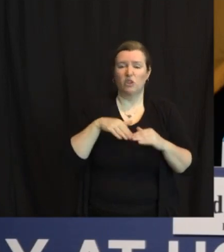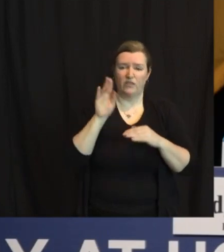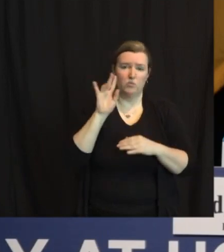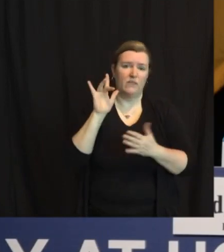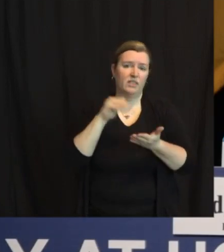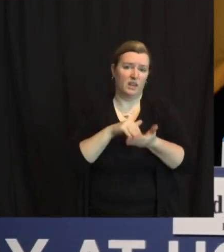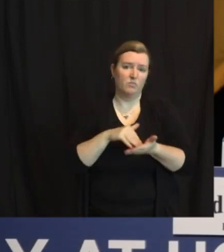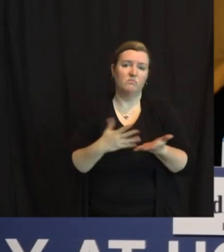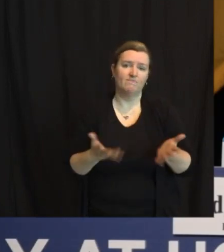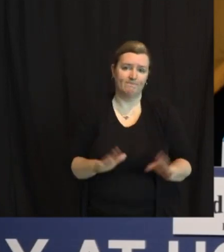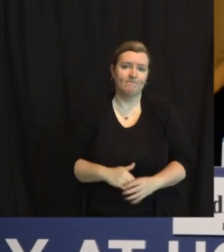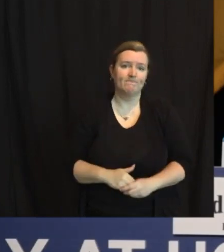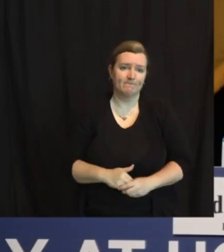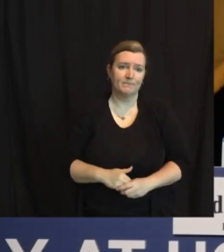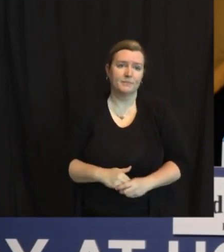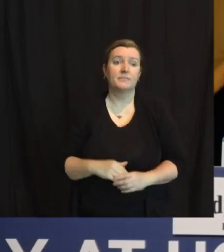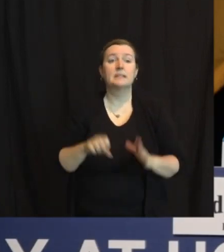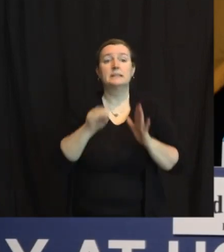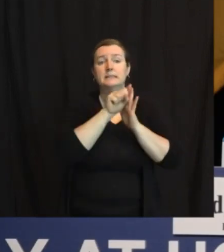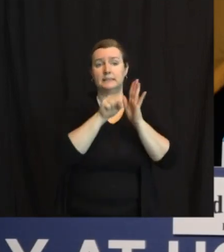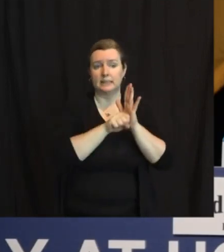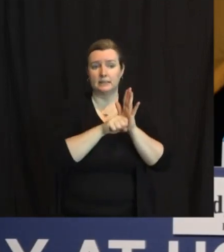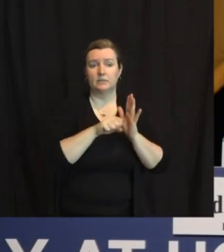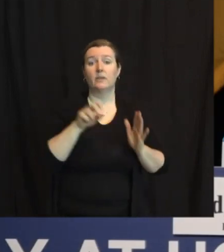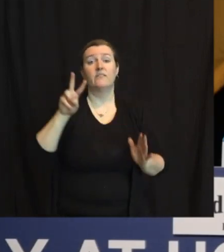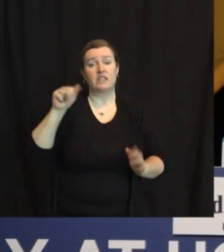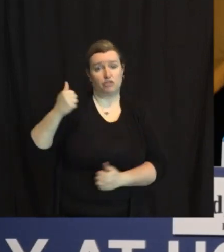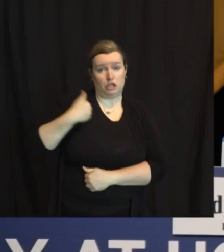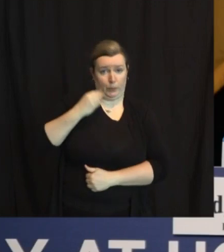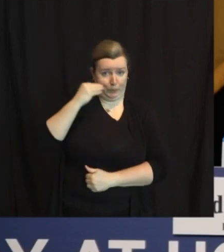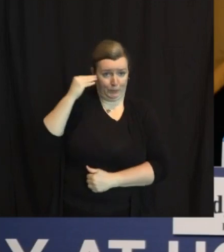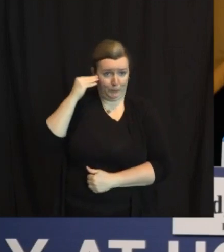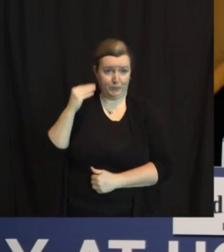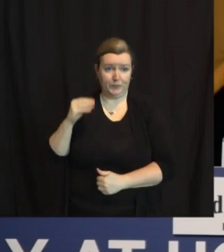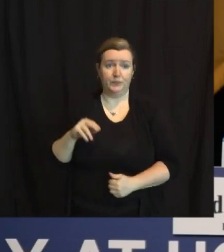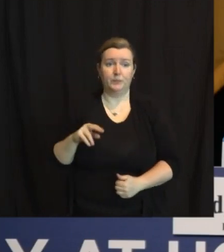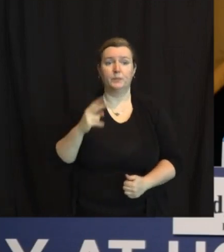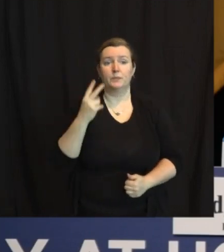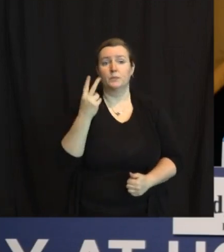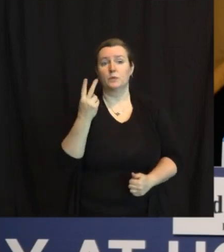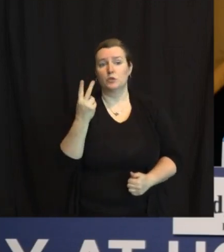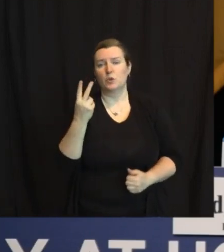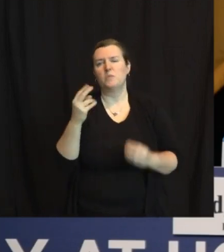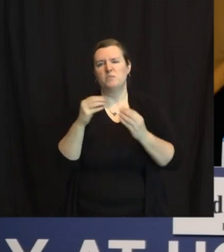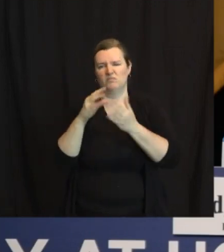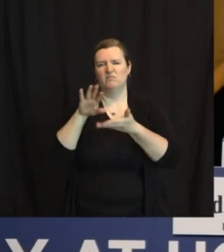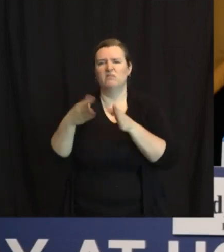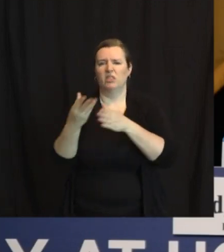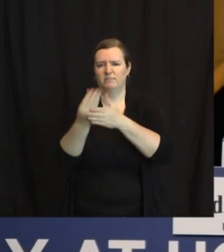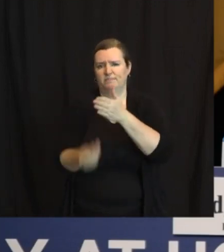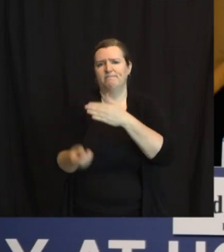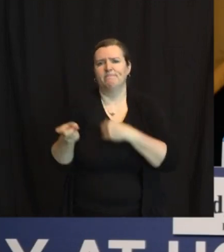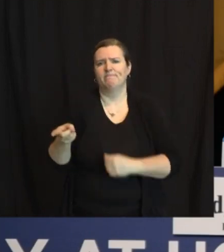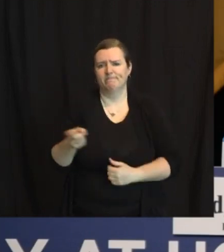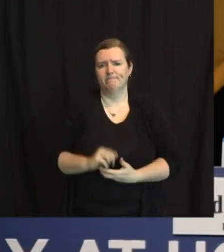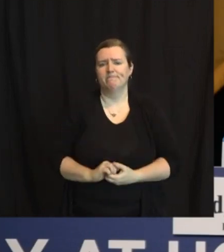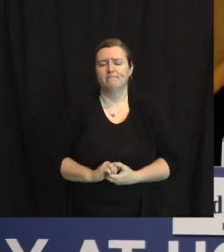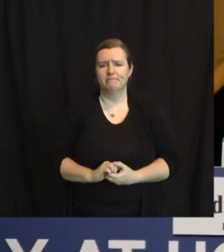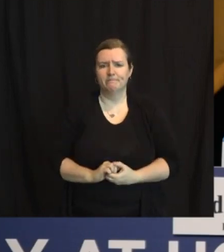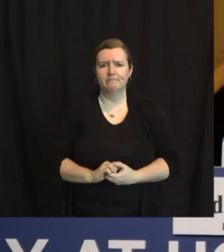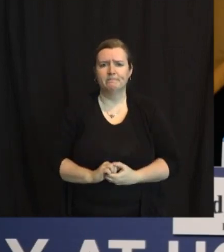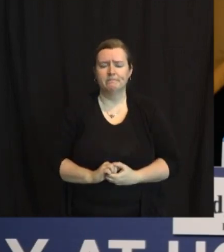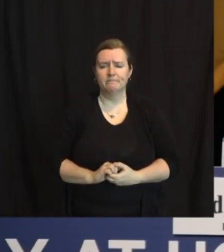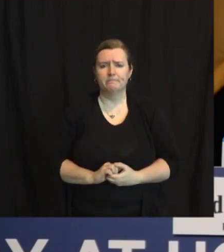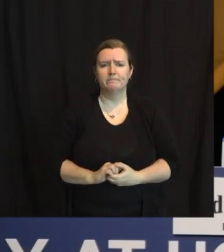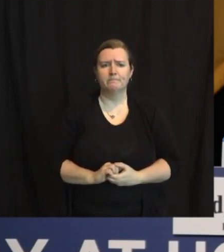homes, we reported 2 additional deaths yesterday. That number has stayed the same at 127. At our